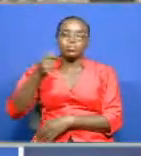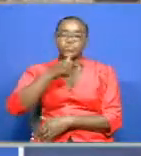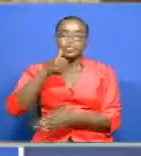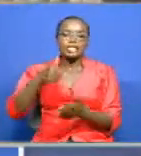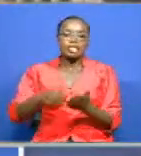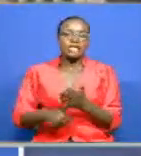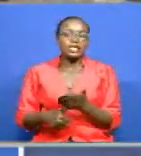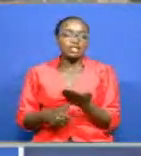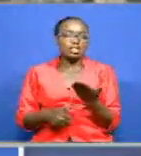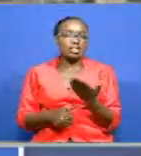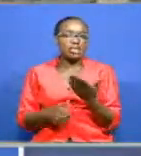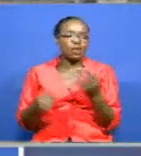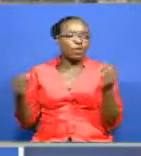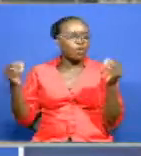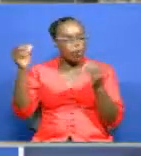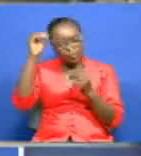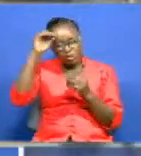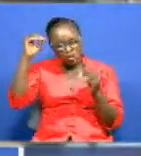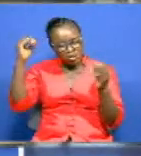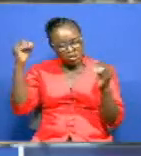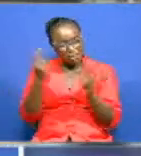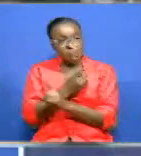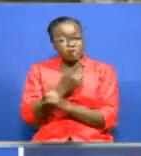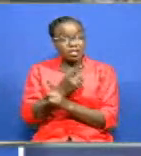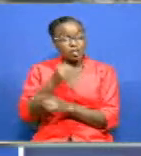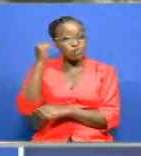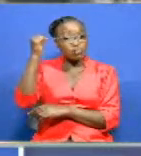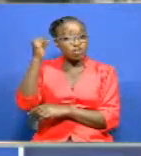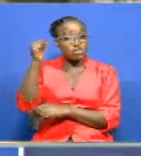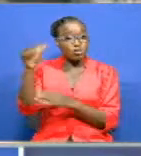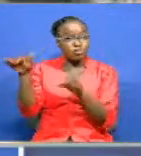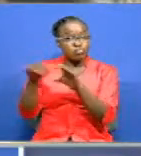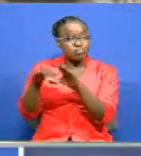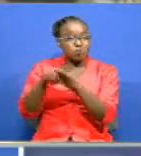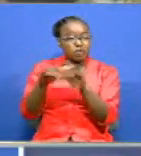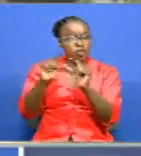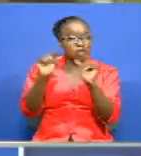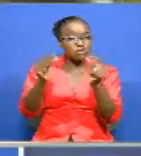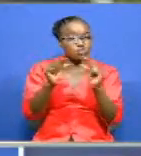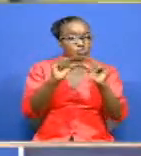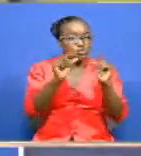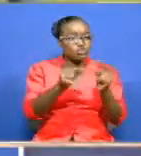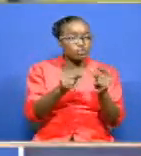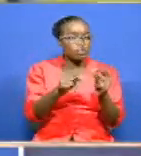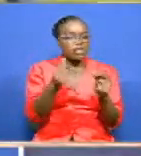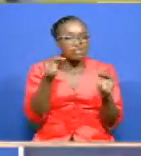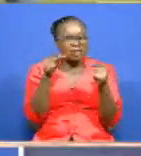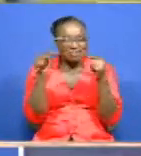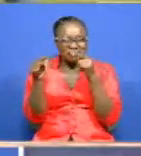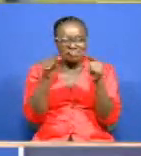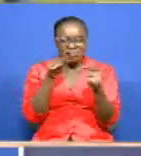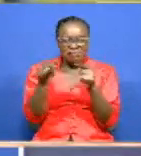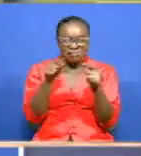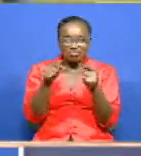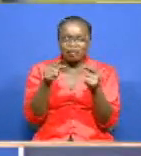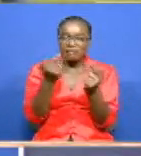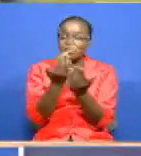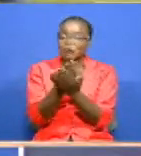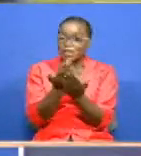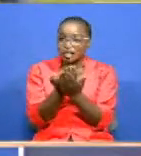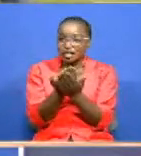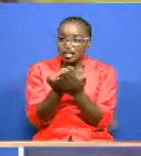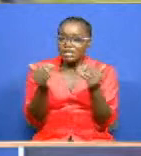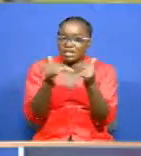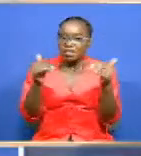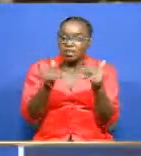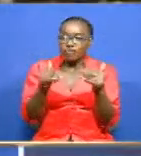has been met with varied opinion among the political class, with others accusing the lawmaker of going to bed with the detractors of the